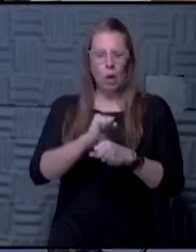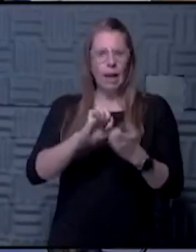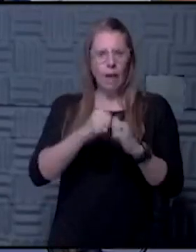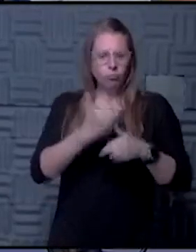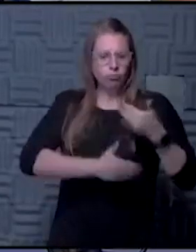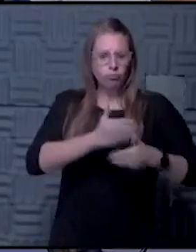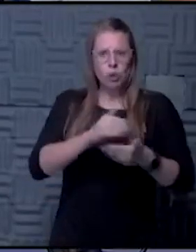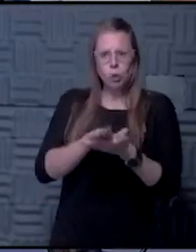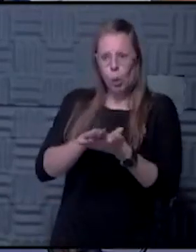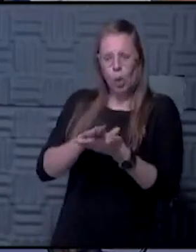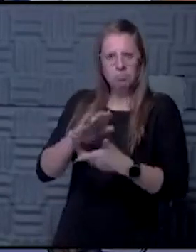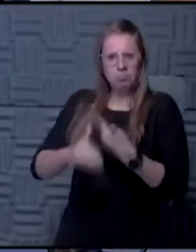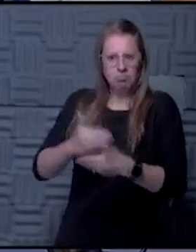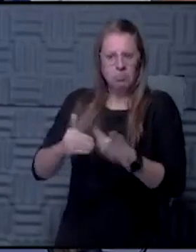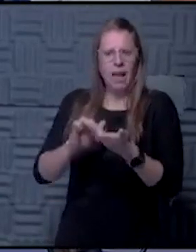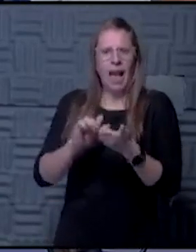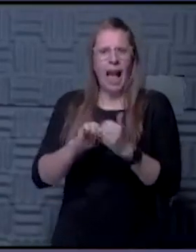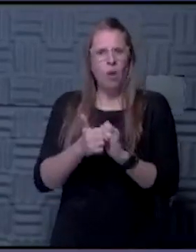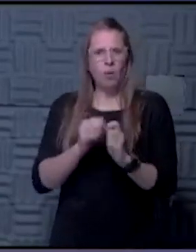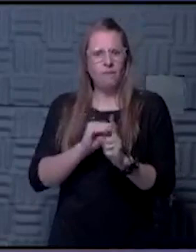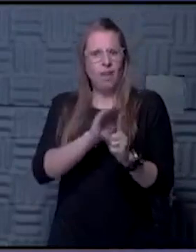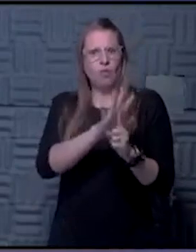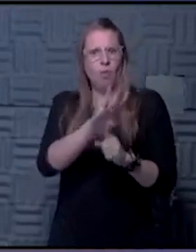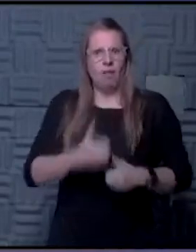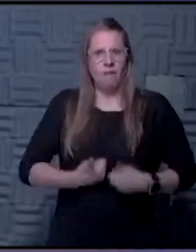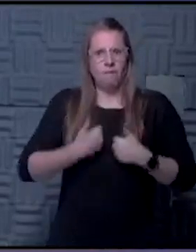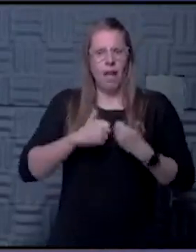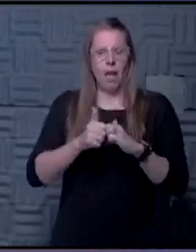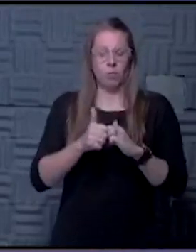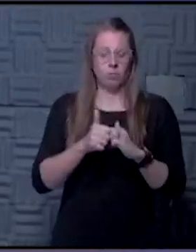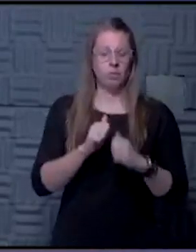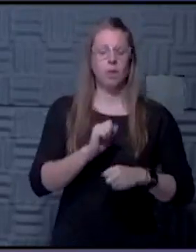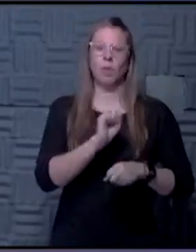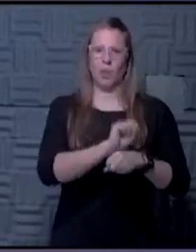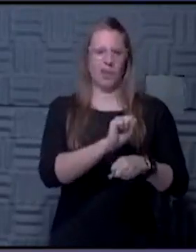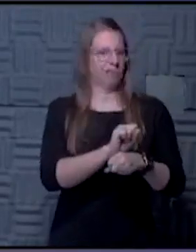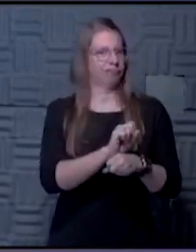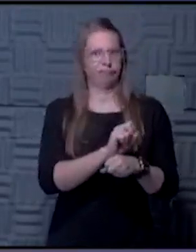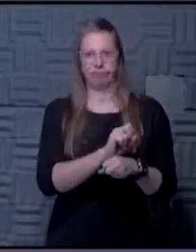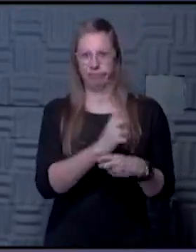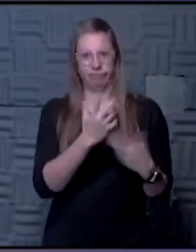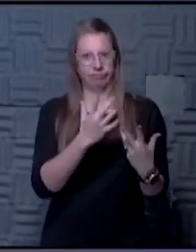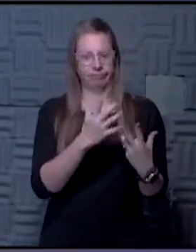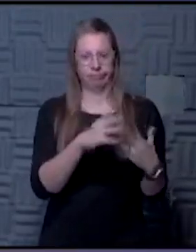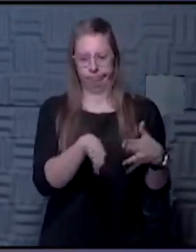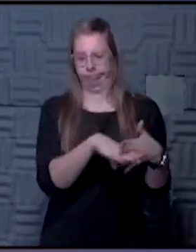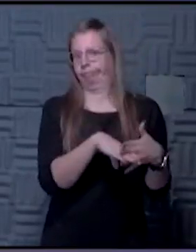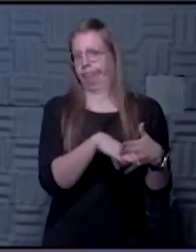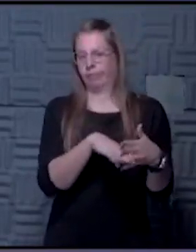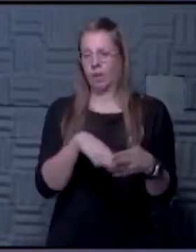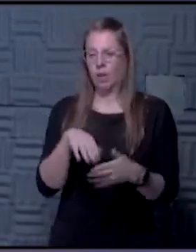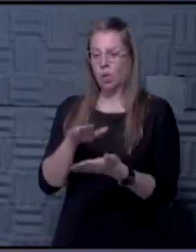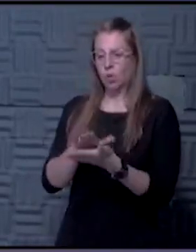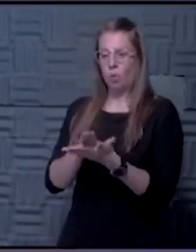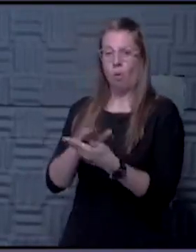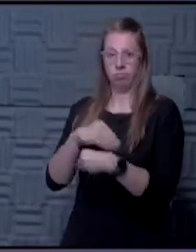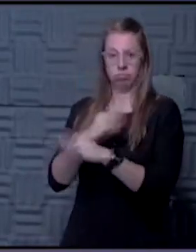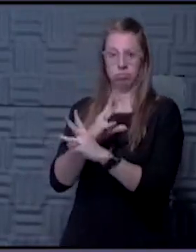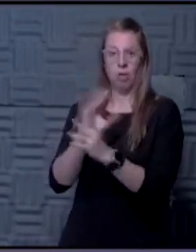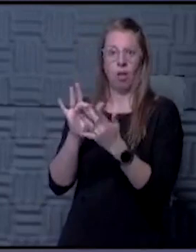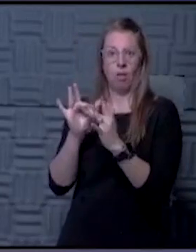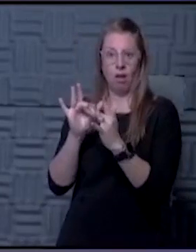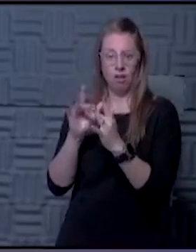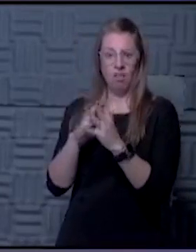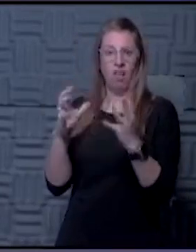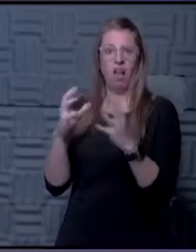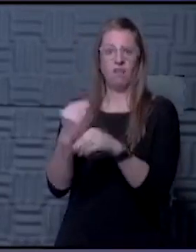did school go? How did this affect your life? So work didn't do during those weeks. School was online, so I was doing a lot